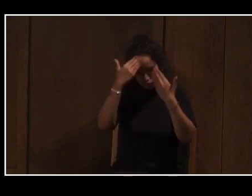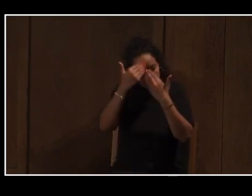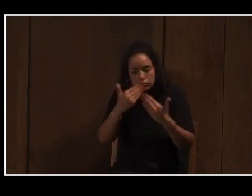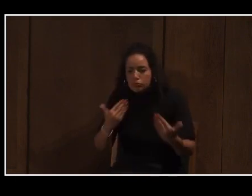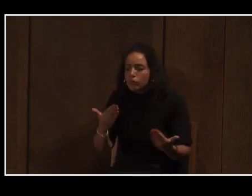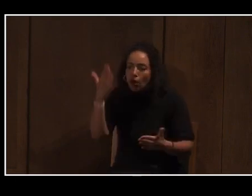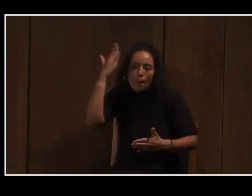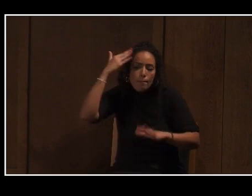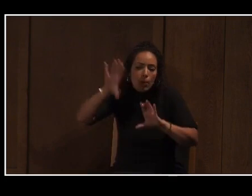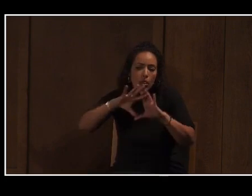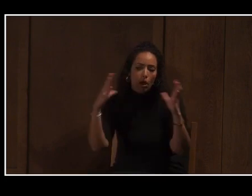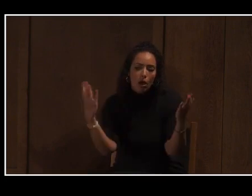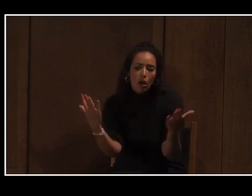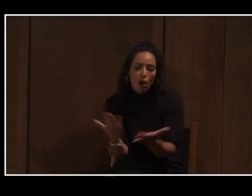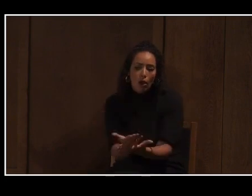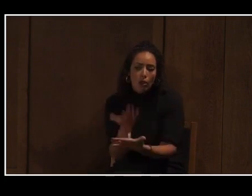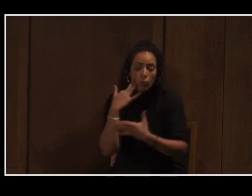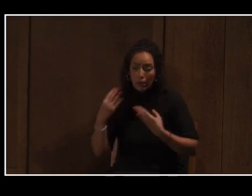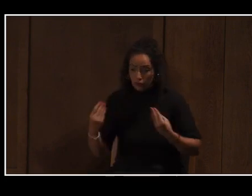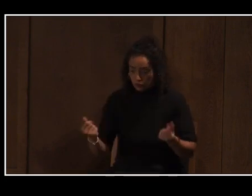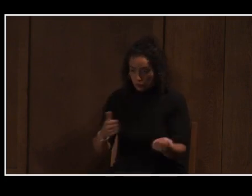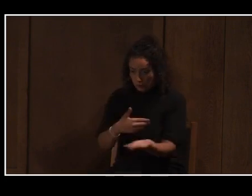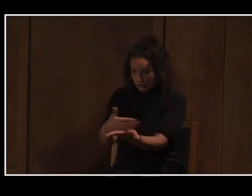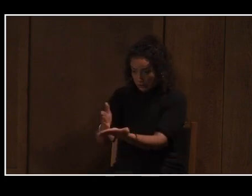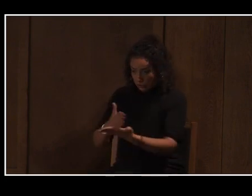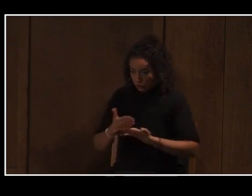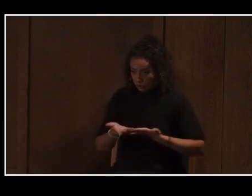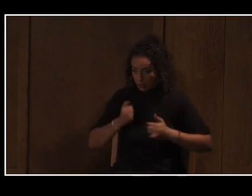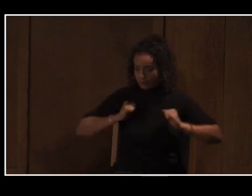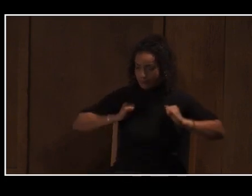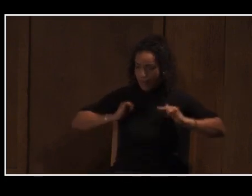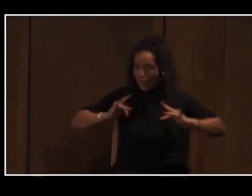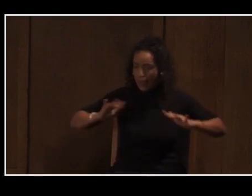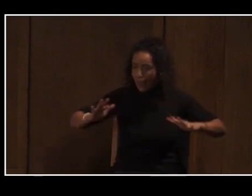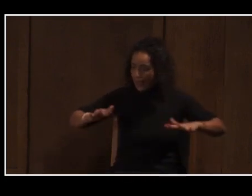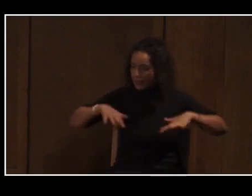share resources with energy and the hope of the dreamscape.